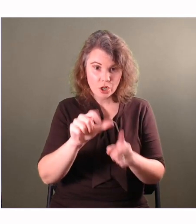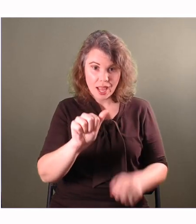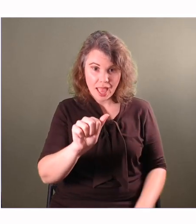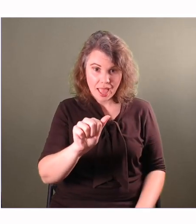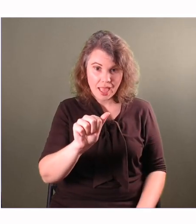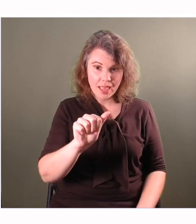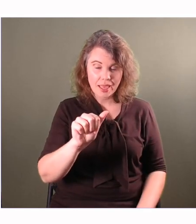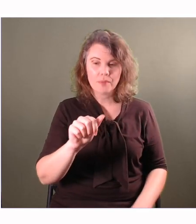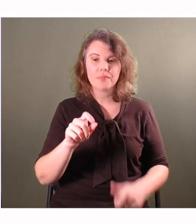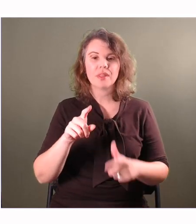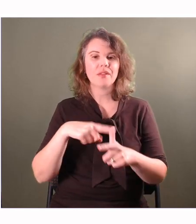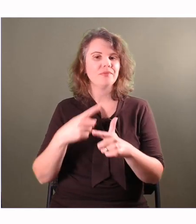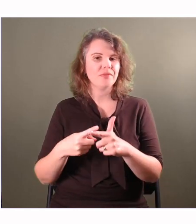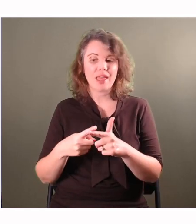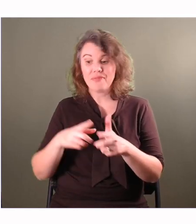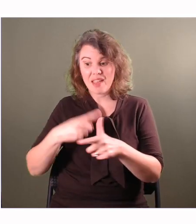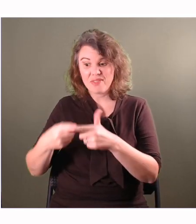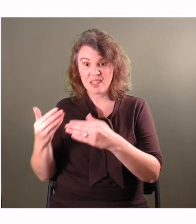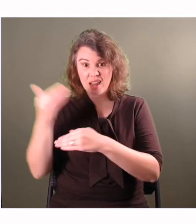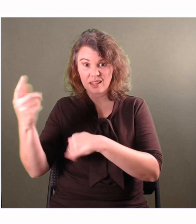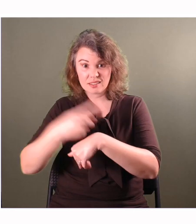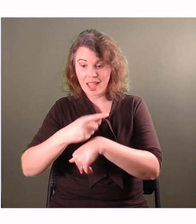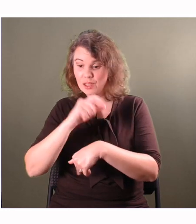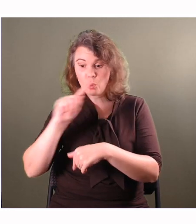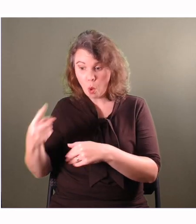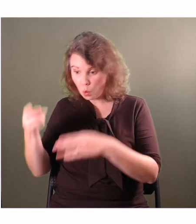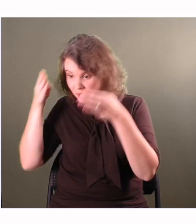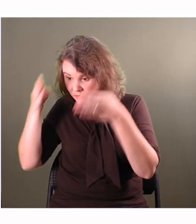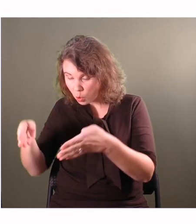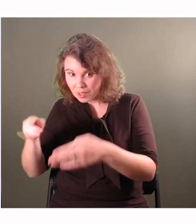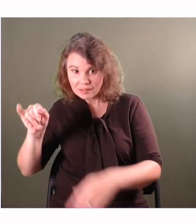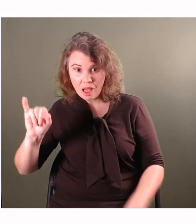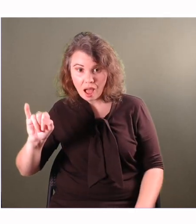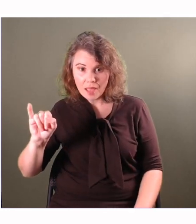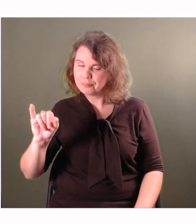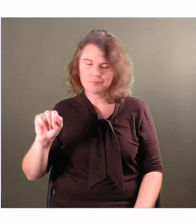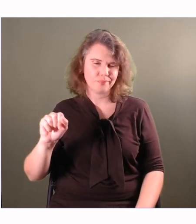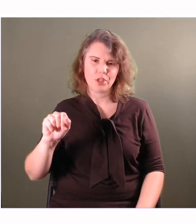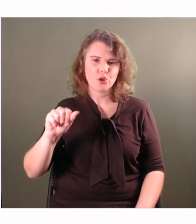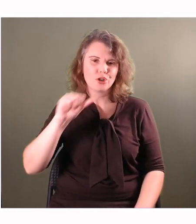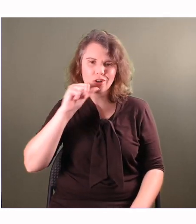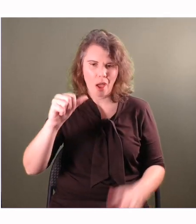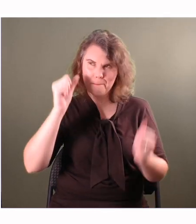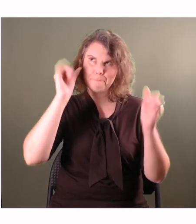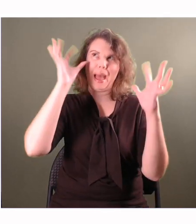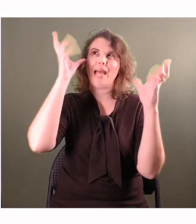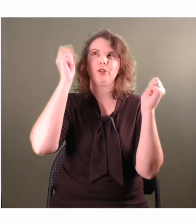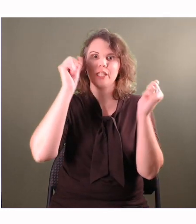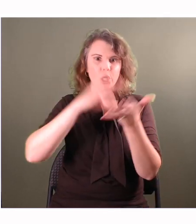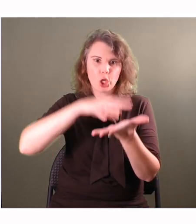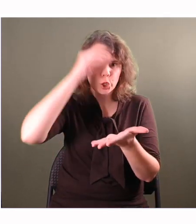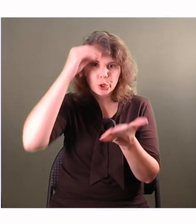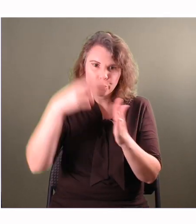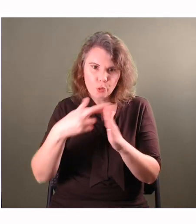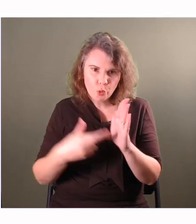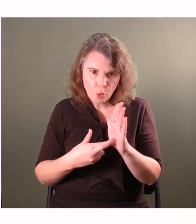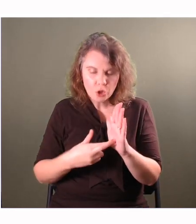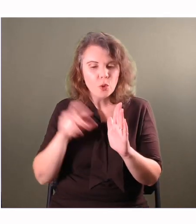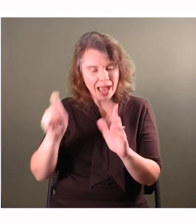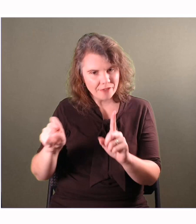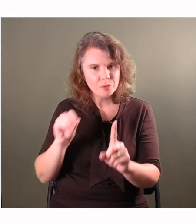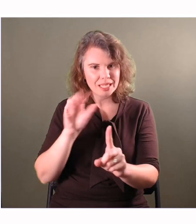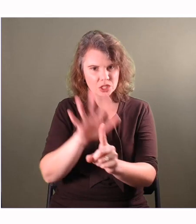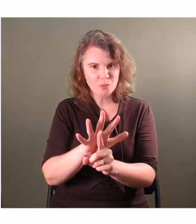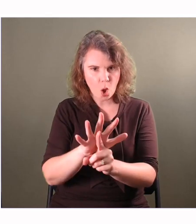model, you don't learn the rule. This is true regardless of whether you have hidden units or not in the model.